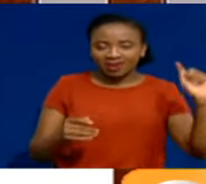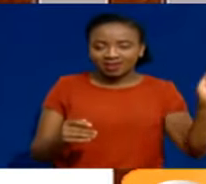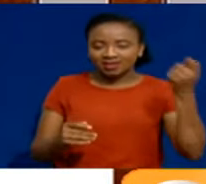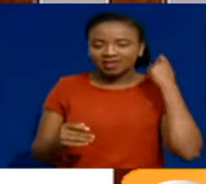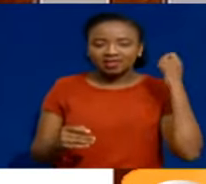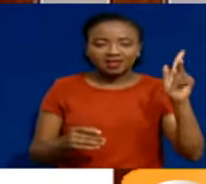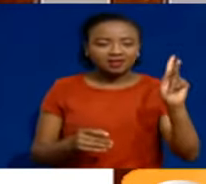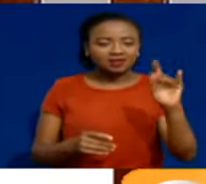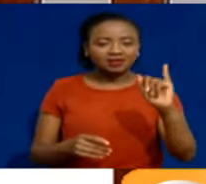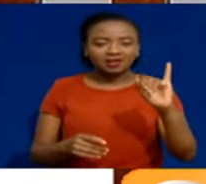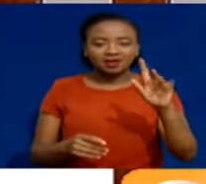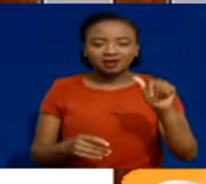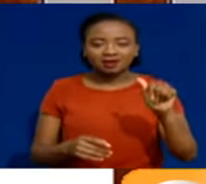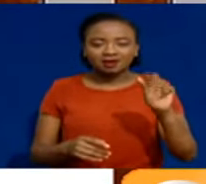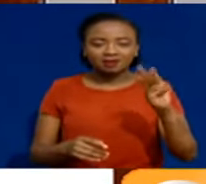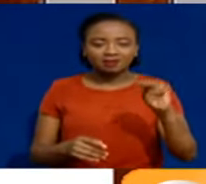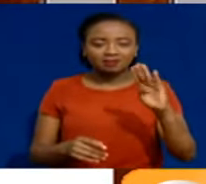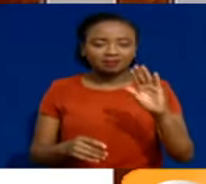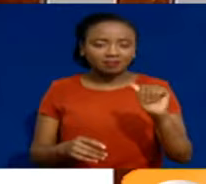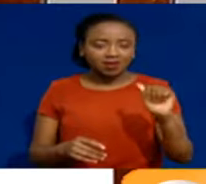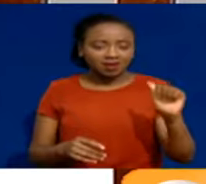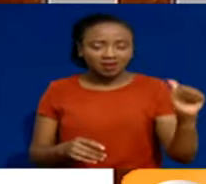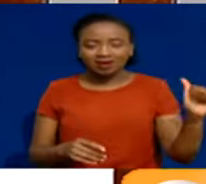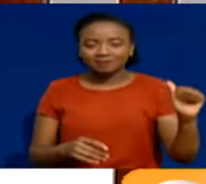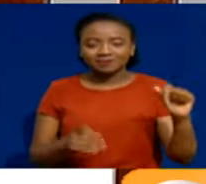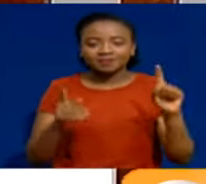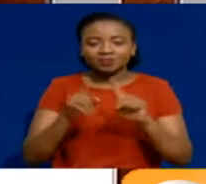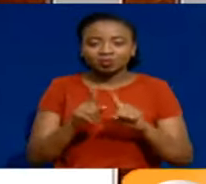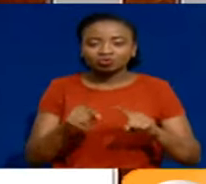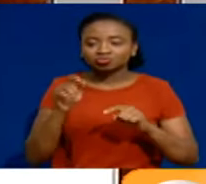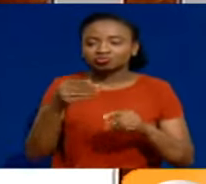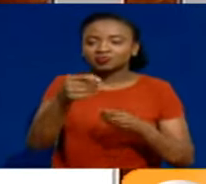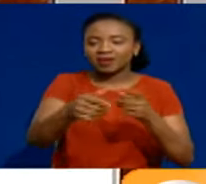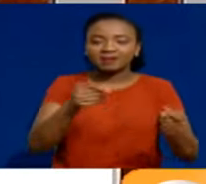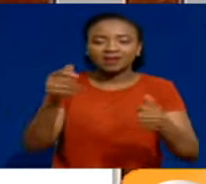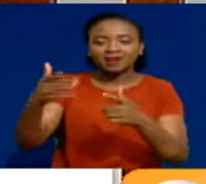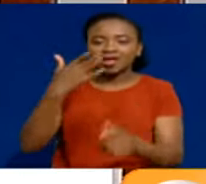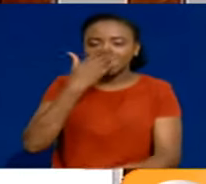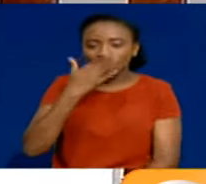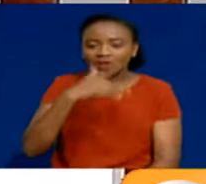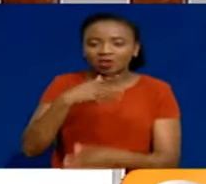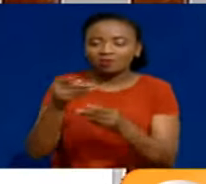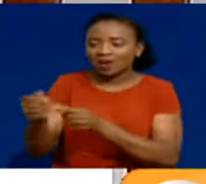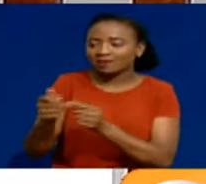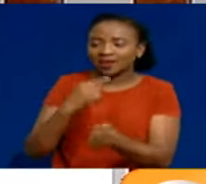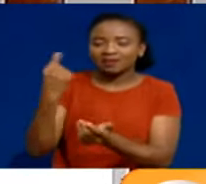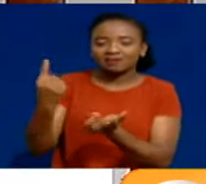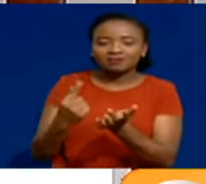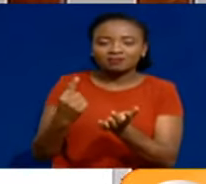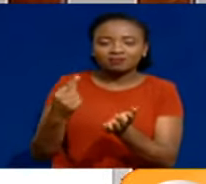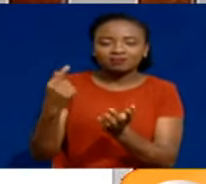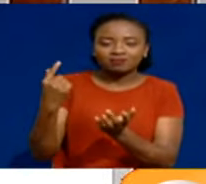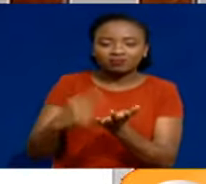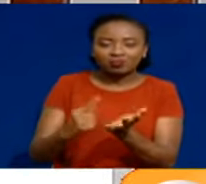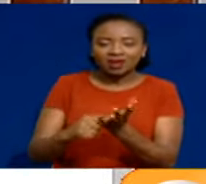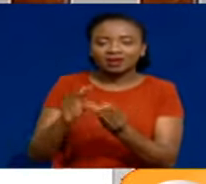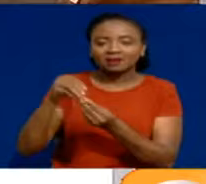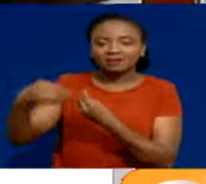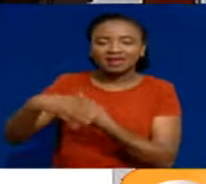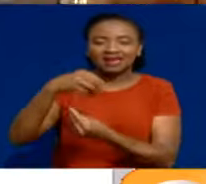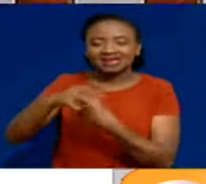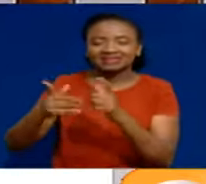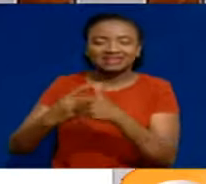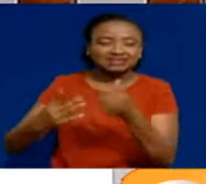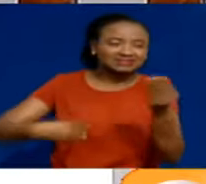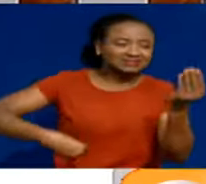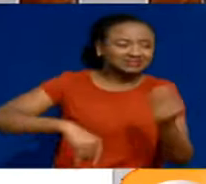can be able to buy barrels of oil or bananas in Uganda, sell in Morocco,